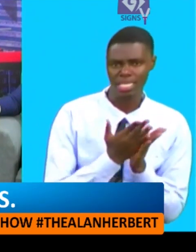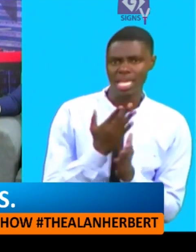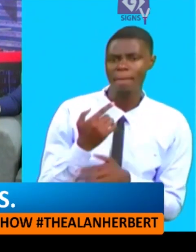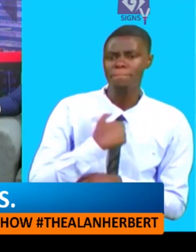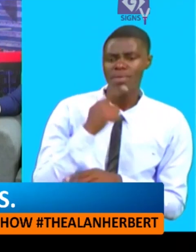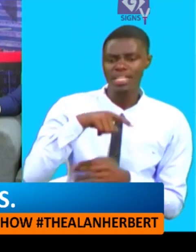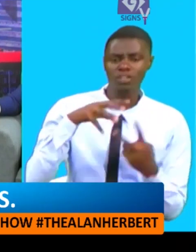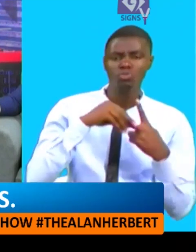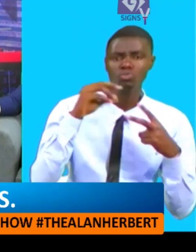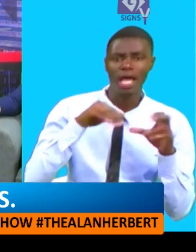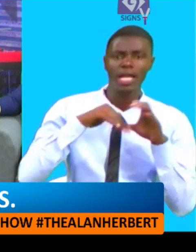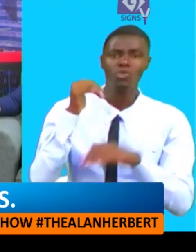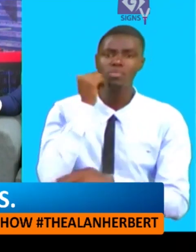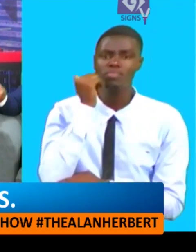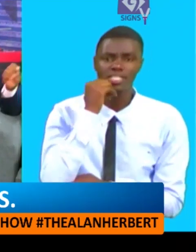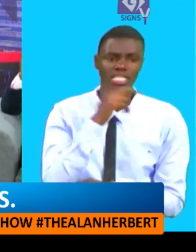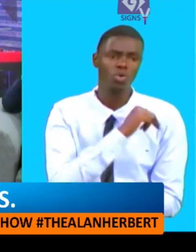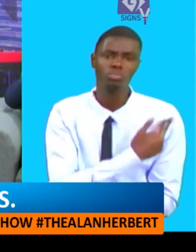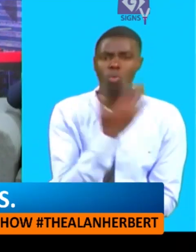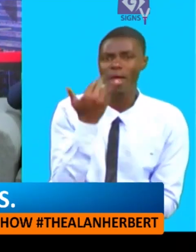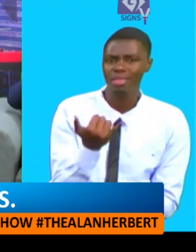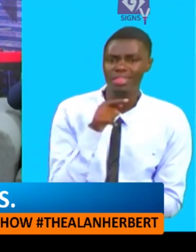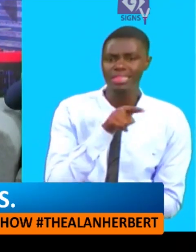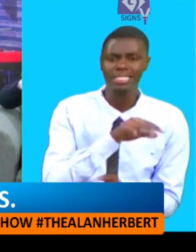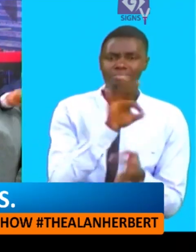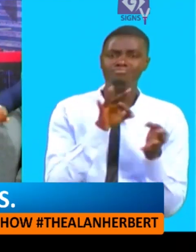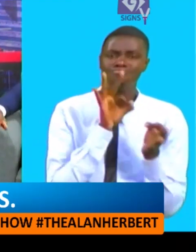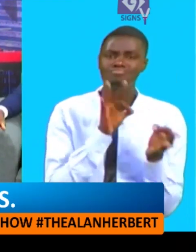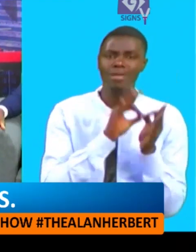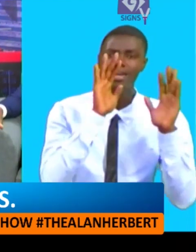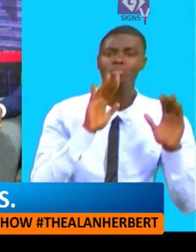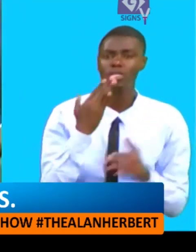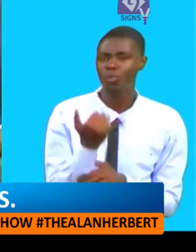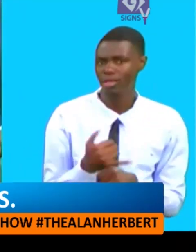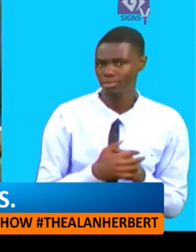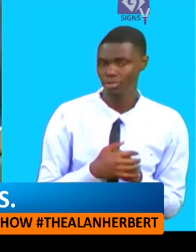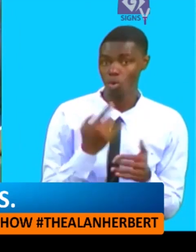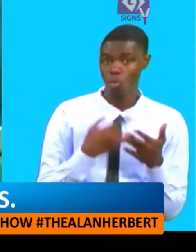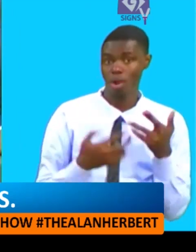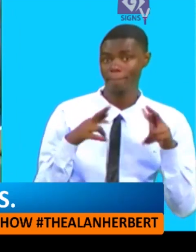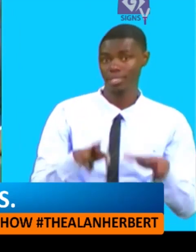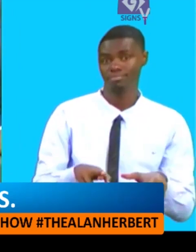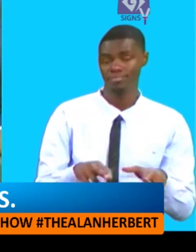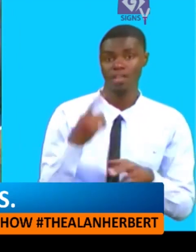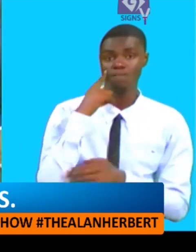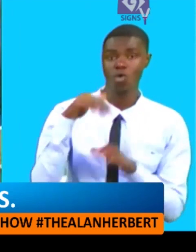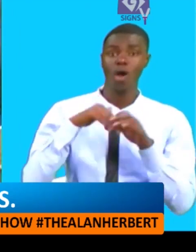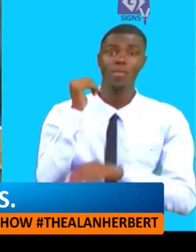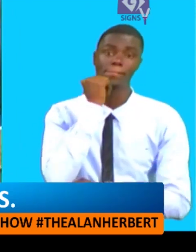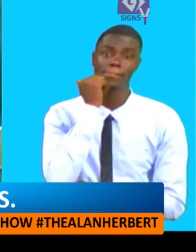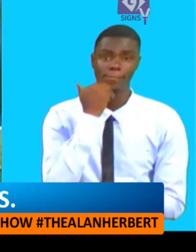need to choose an outpatient facility? Why is that particularly important? Now what happens is for